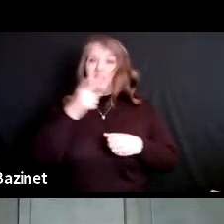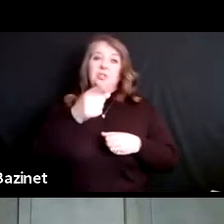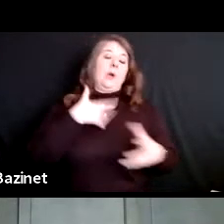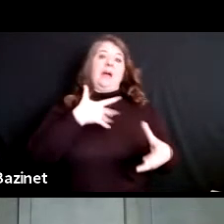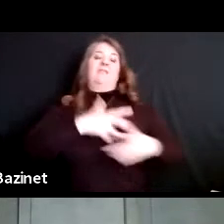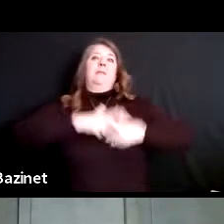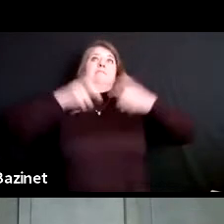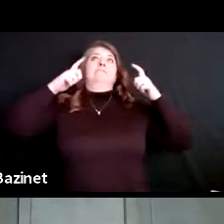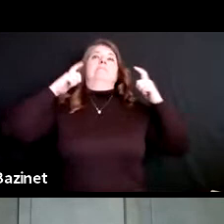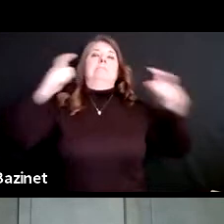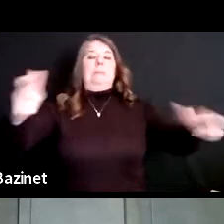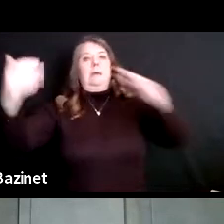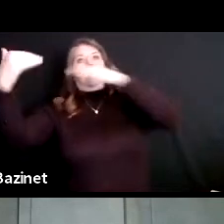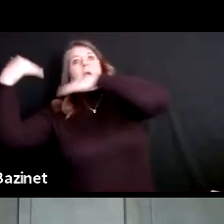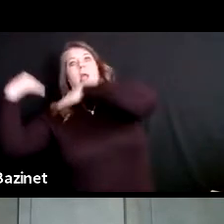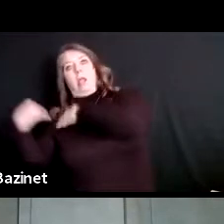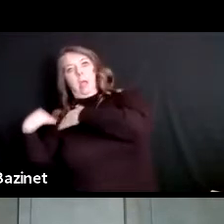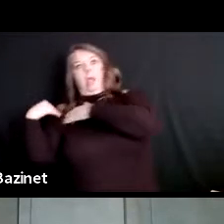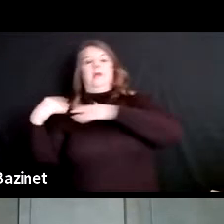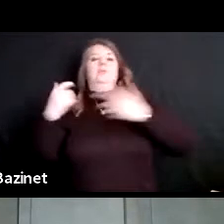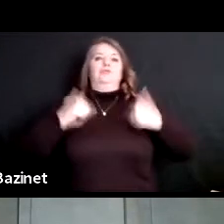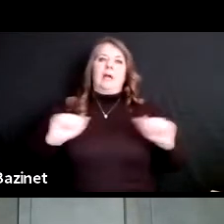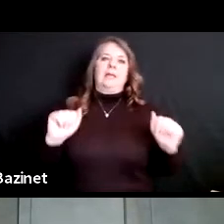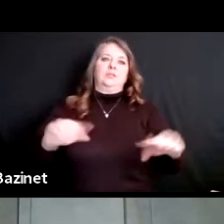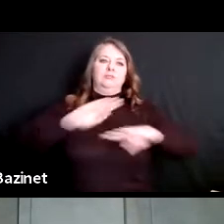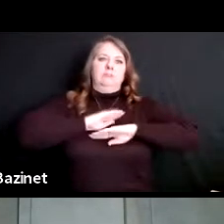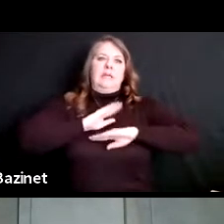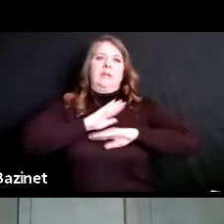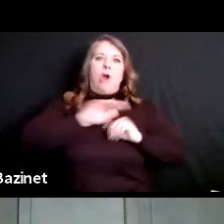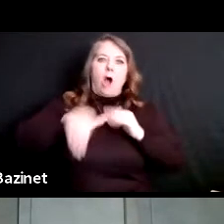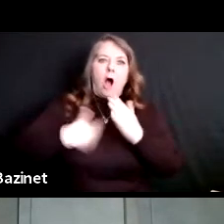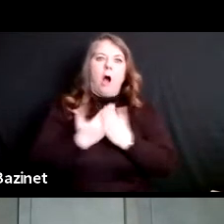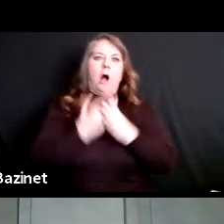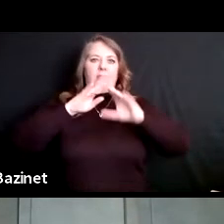to meet everybody's diverse needs. And I'm just proud to